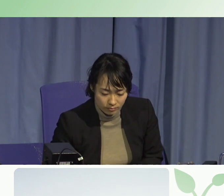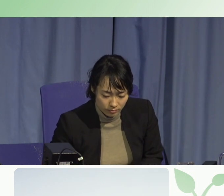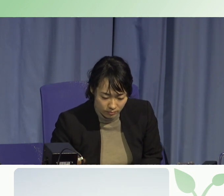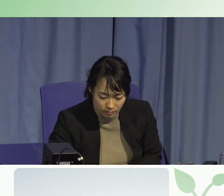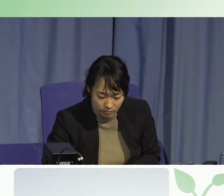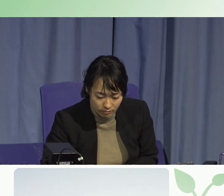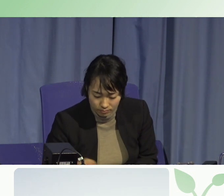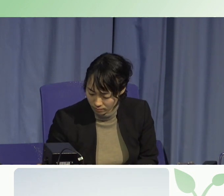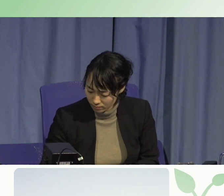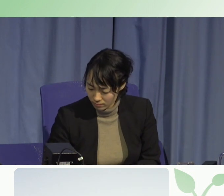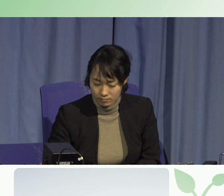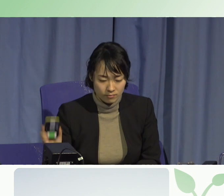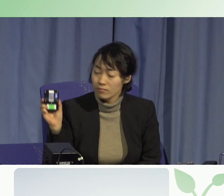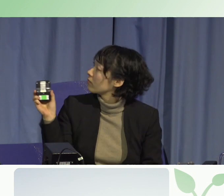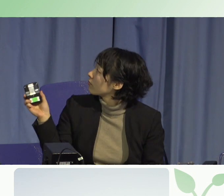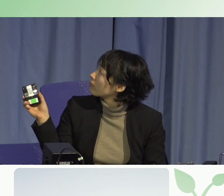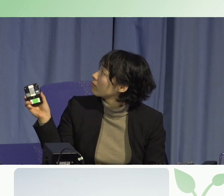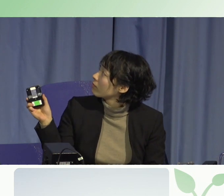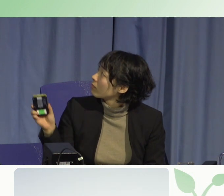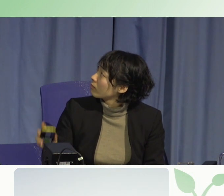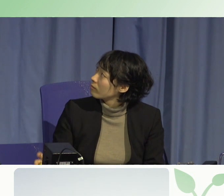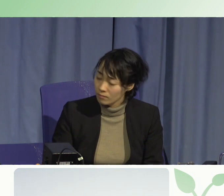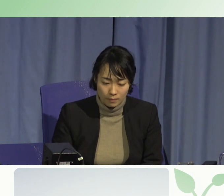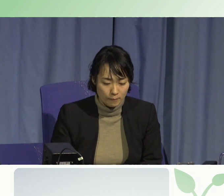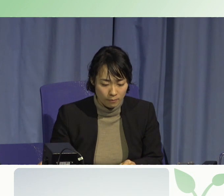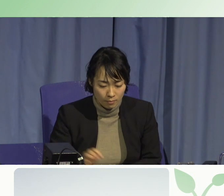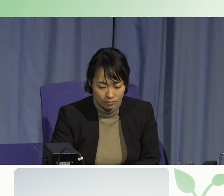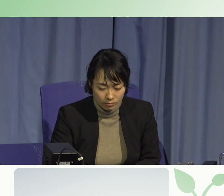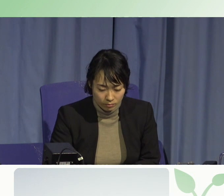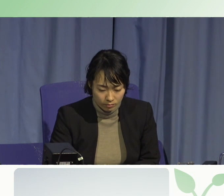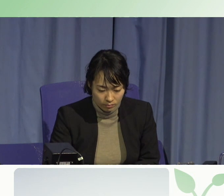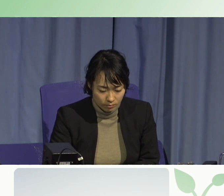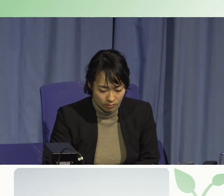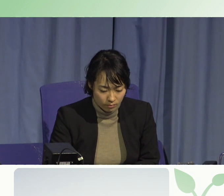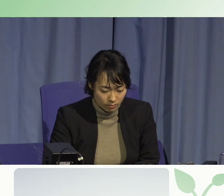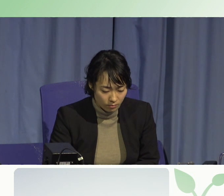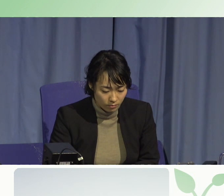in a deaf peers settings in sign language environment.